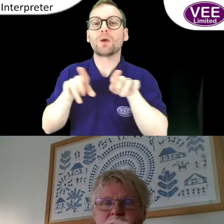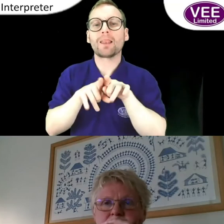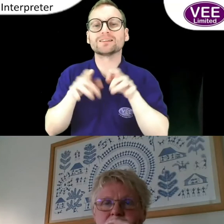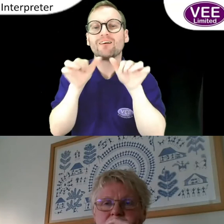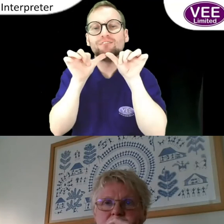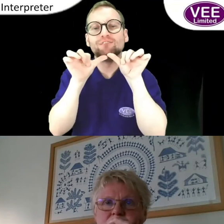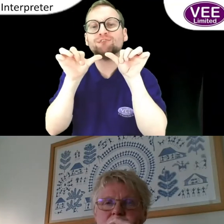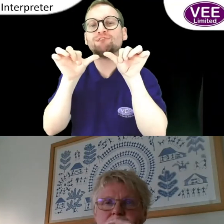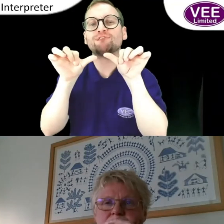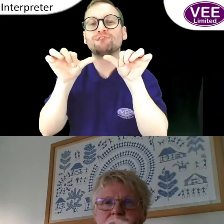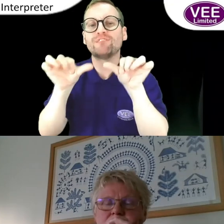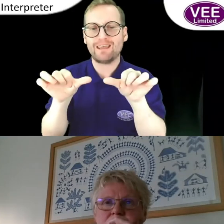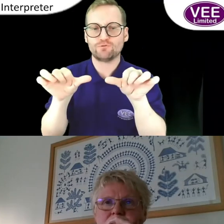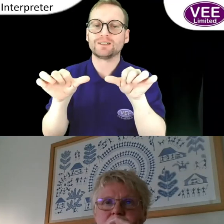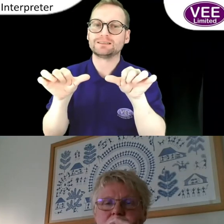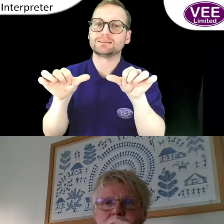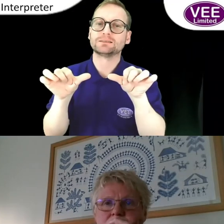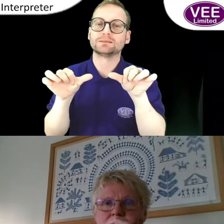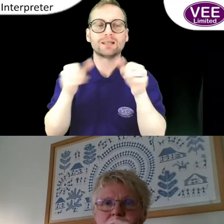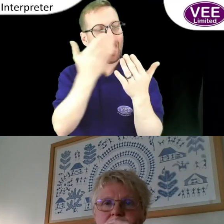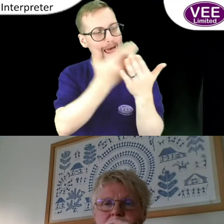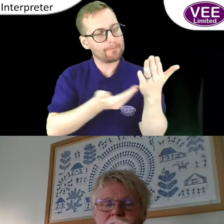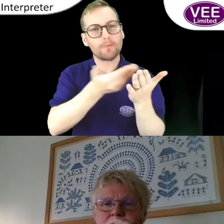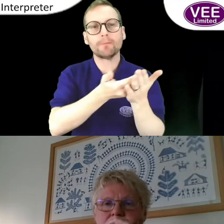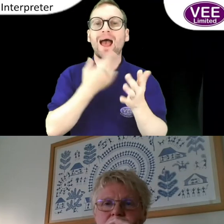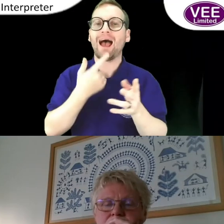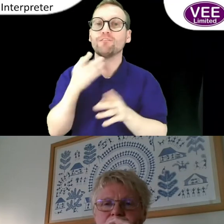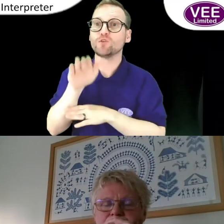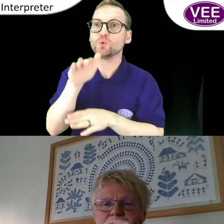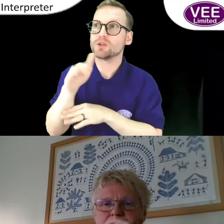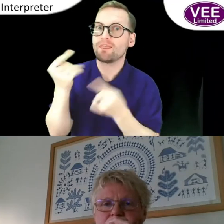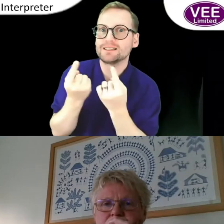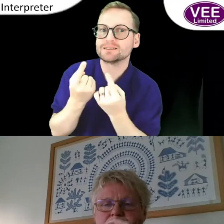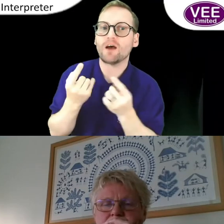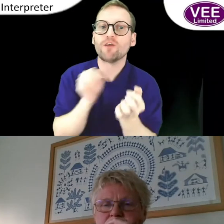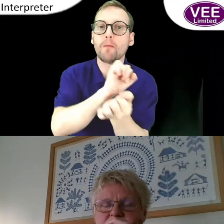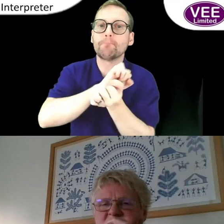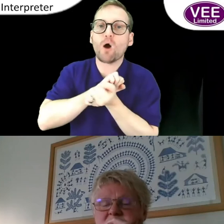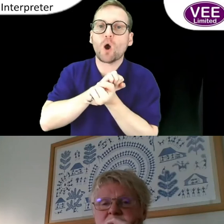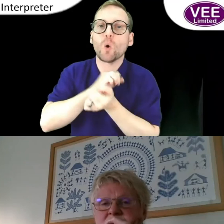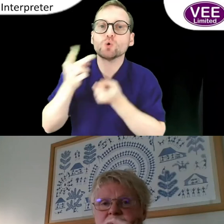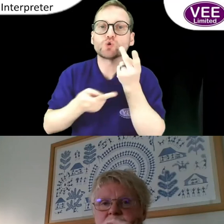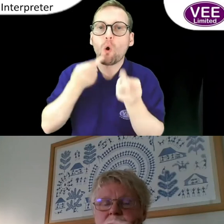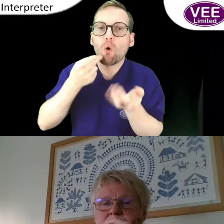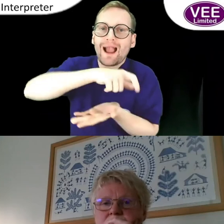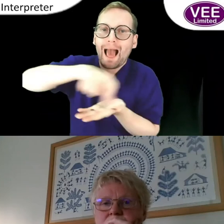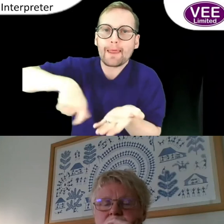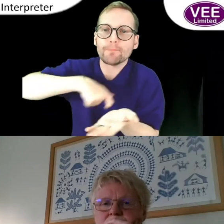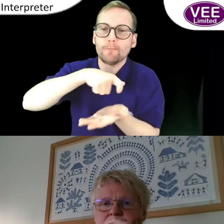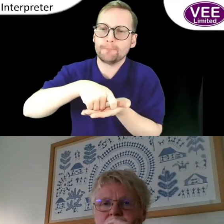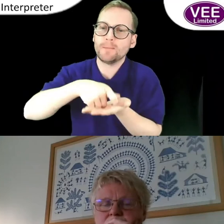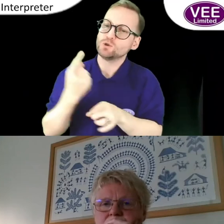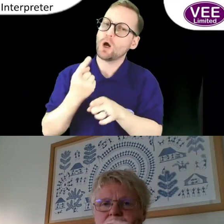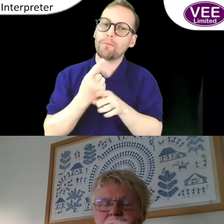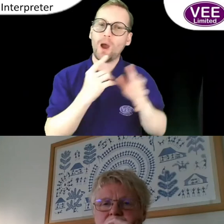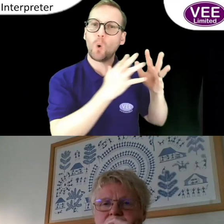As well as some of the favourites from his previous albums, his solo performance will feature tracks from his forthcoming album, Borrowed Songs, with works that touch on issues from